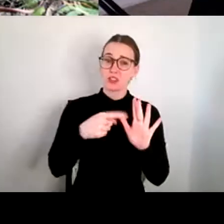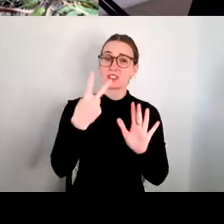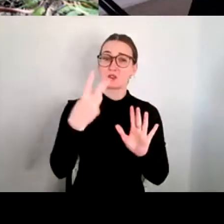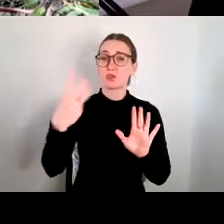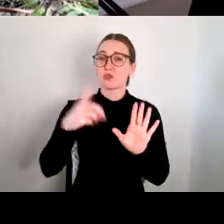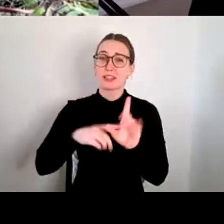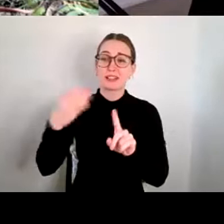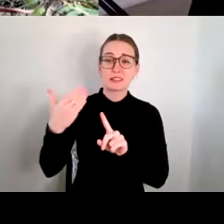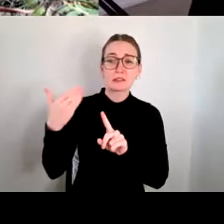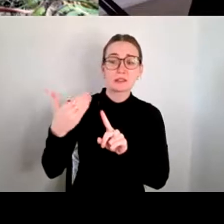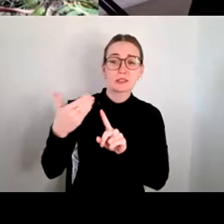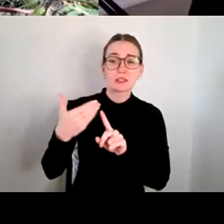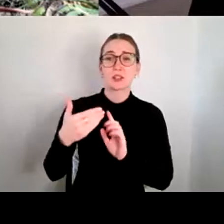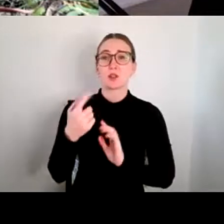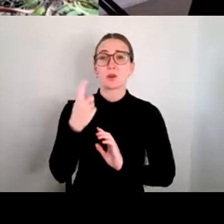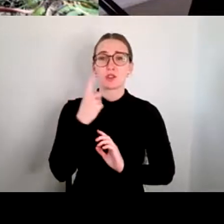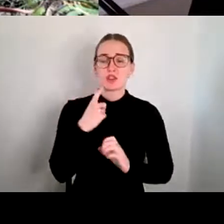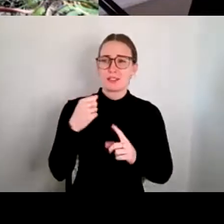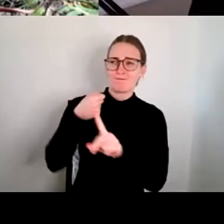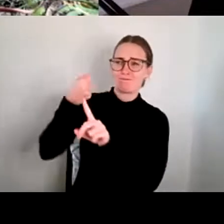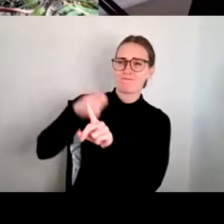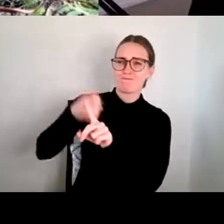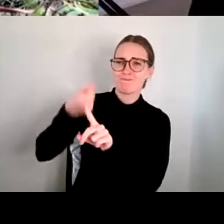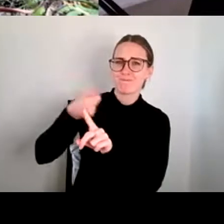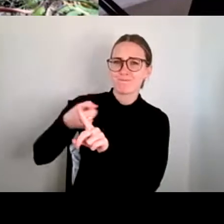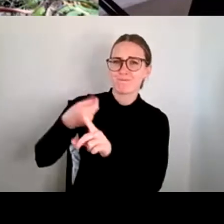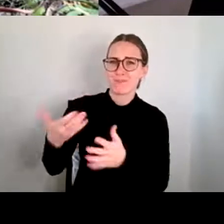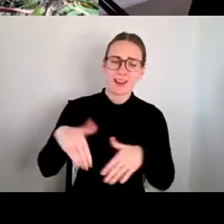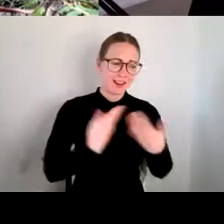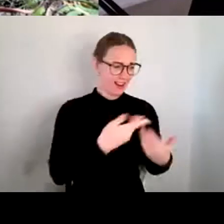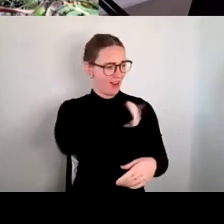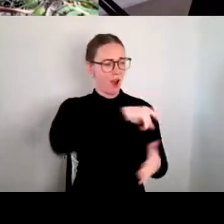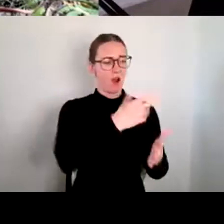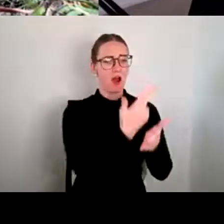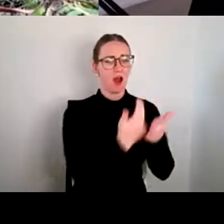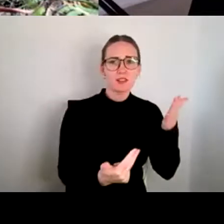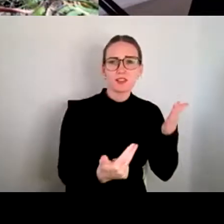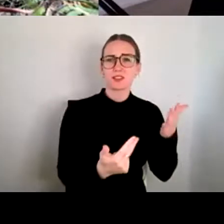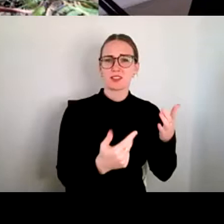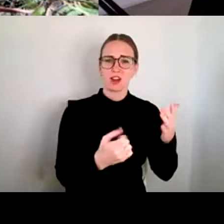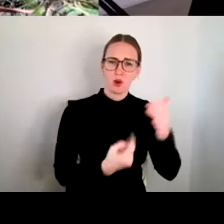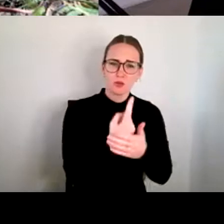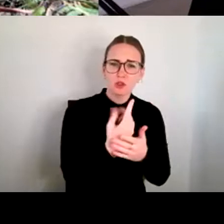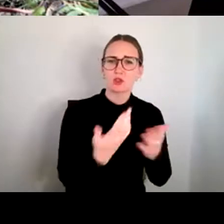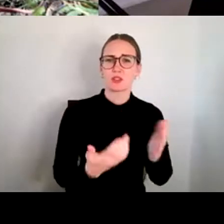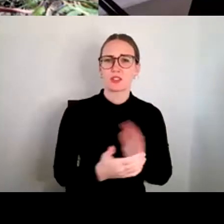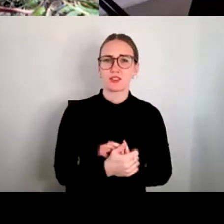elitism and give all of our artists a chance so that we run 60 artists. We've